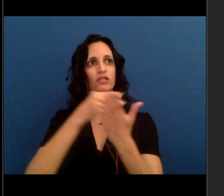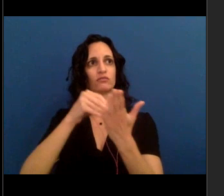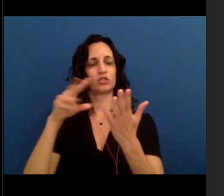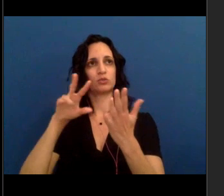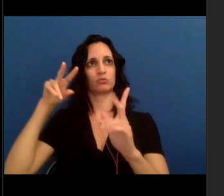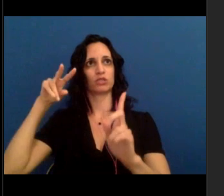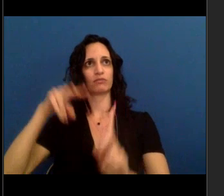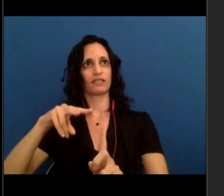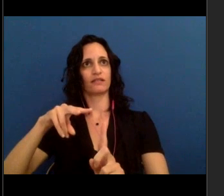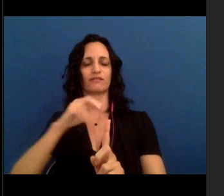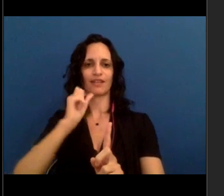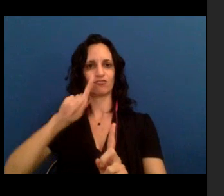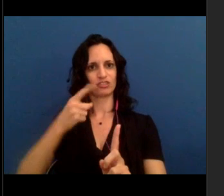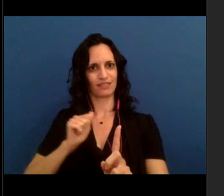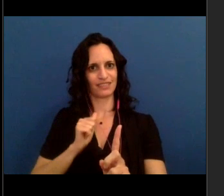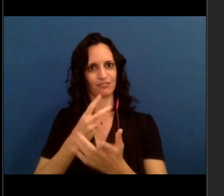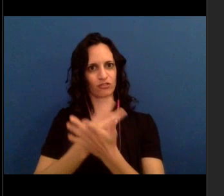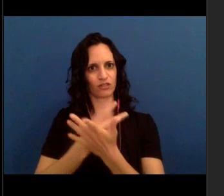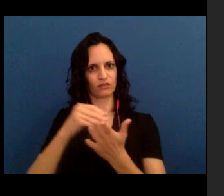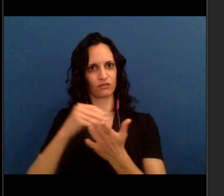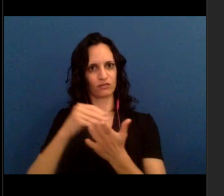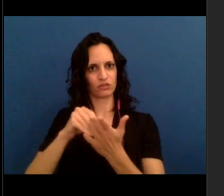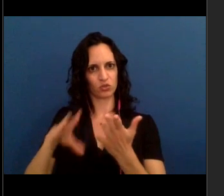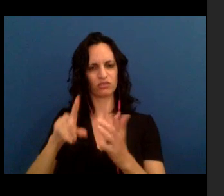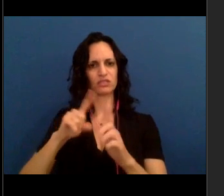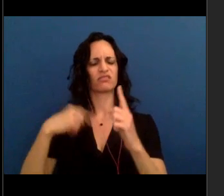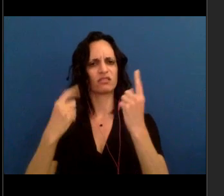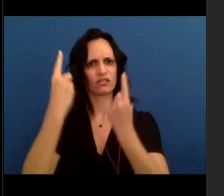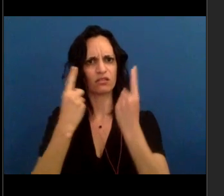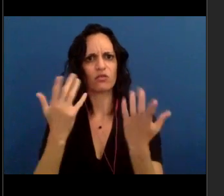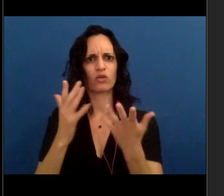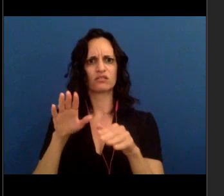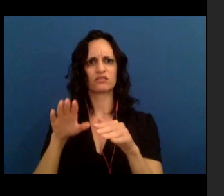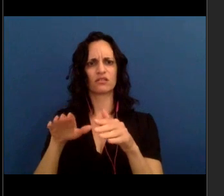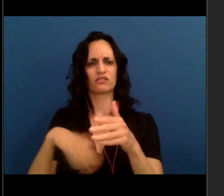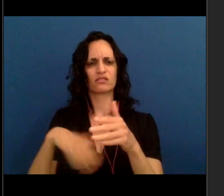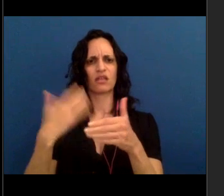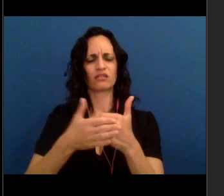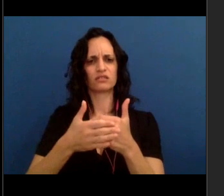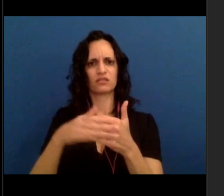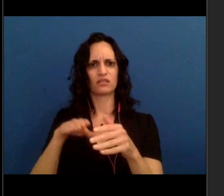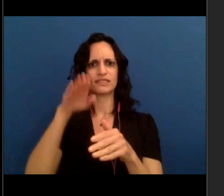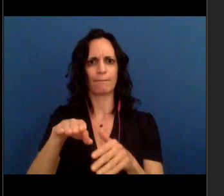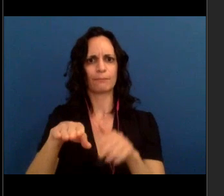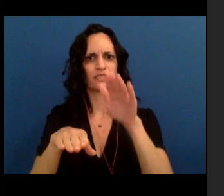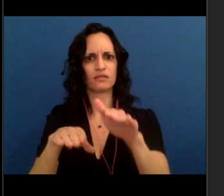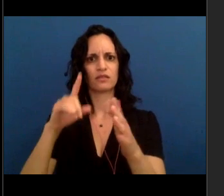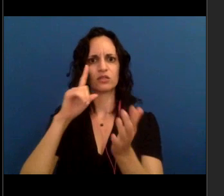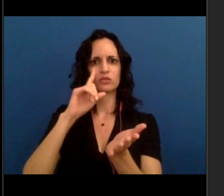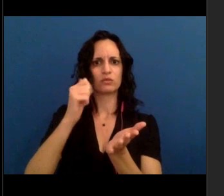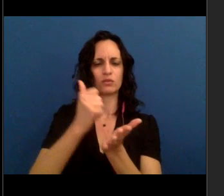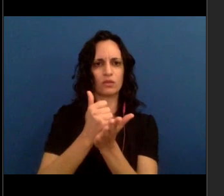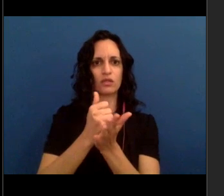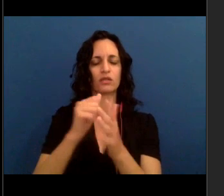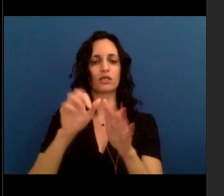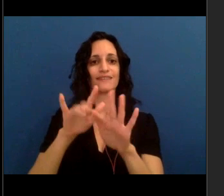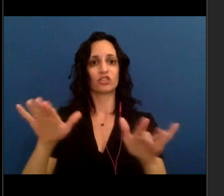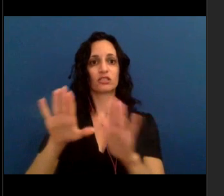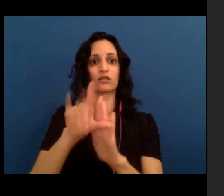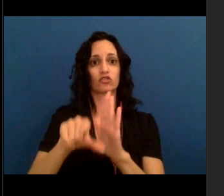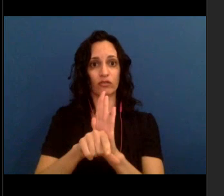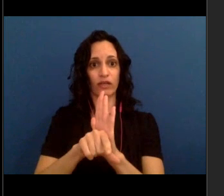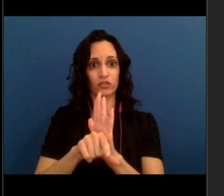student, was thinking about what are our next steps when our efforts to diversify undergraduate curricula successfully attract more